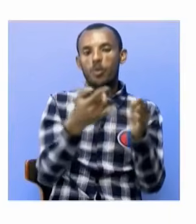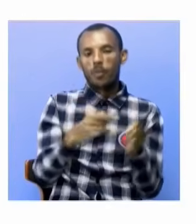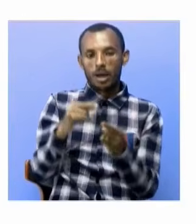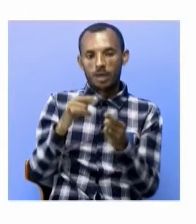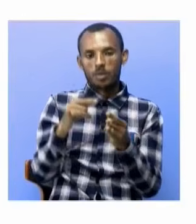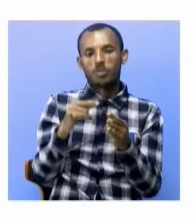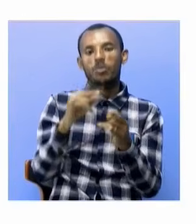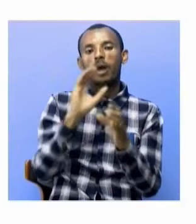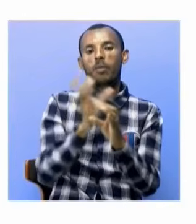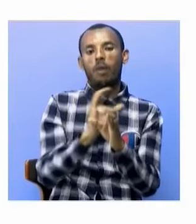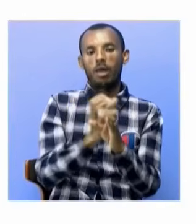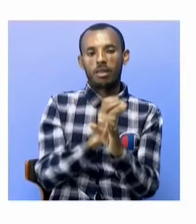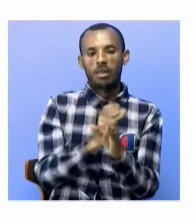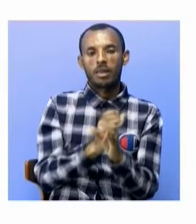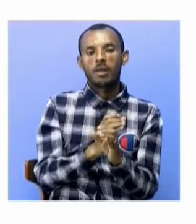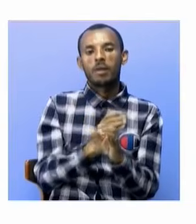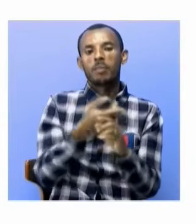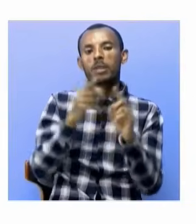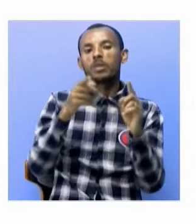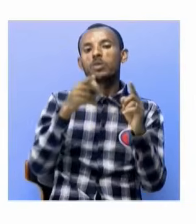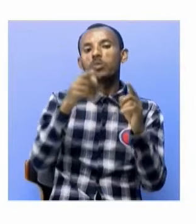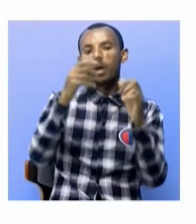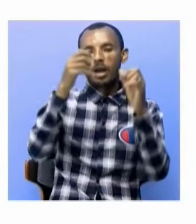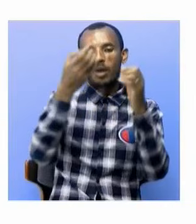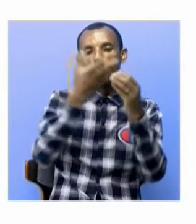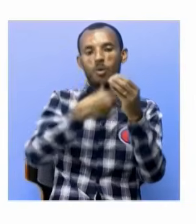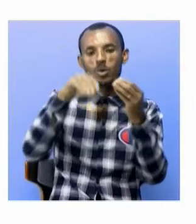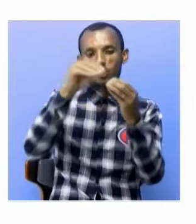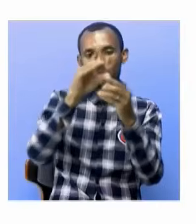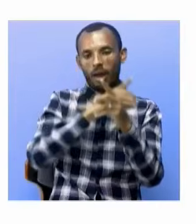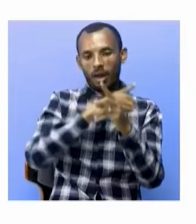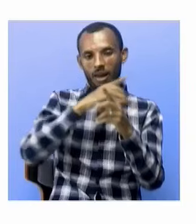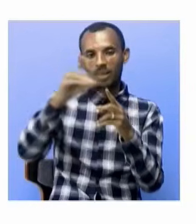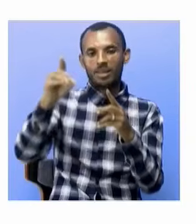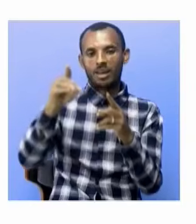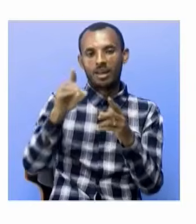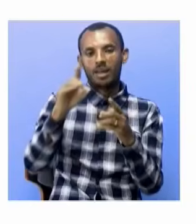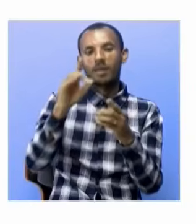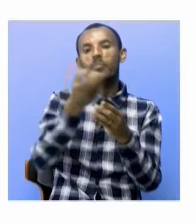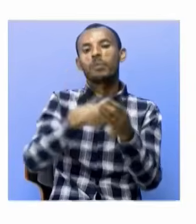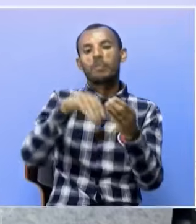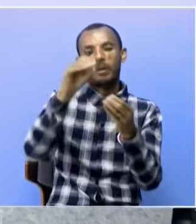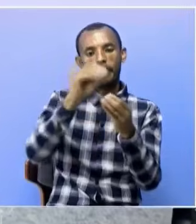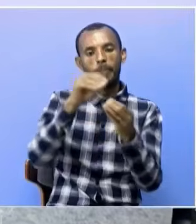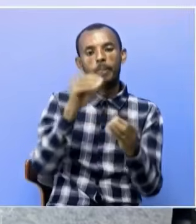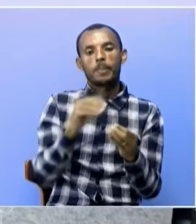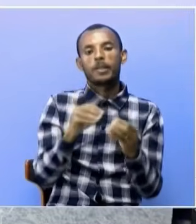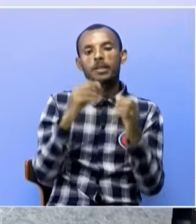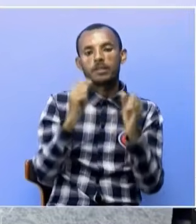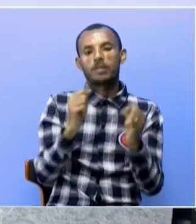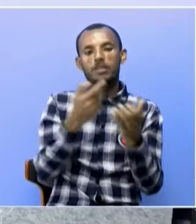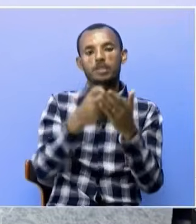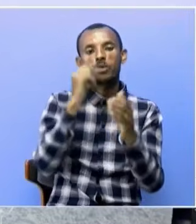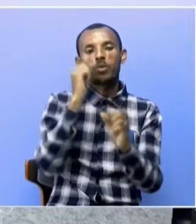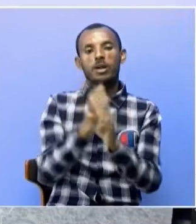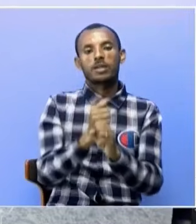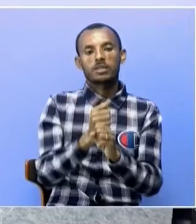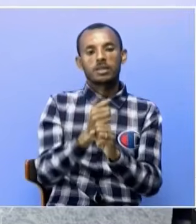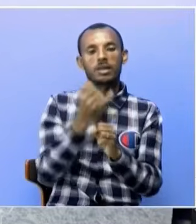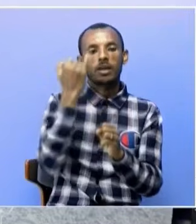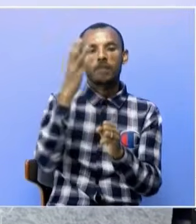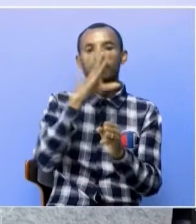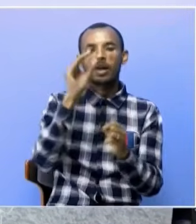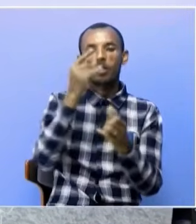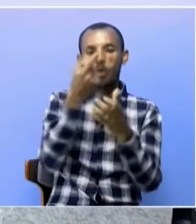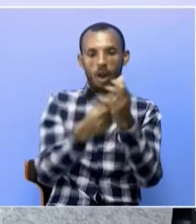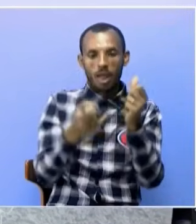difference, okay? But you can also take directly this thing and add them. This works if and only